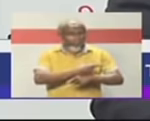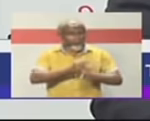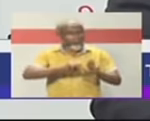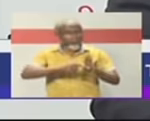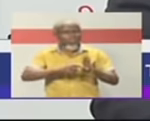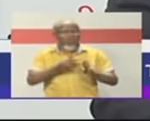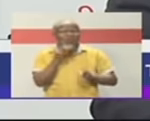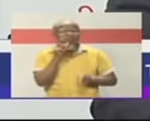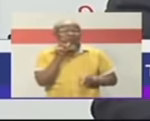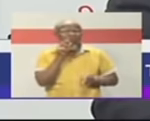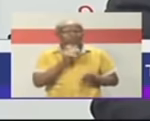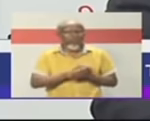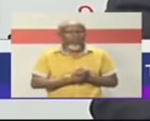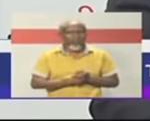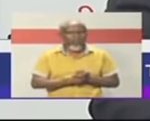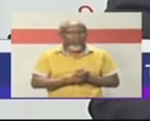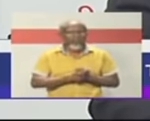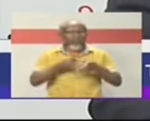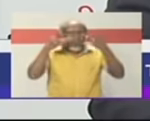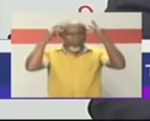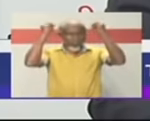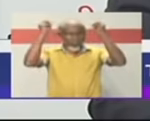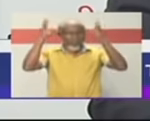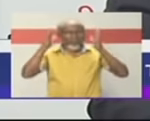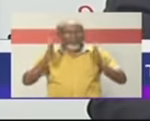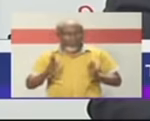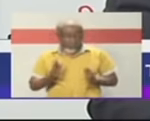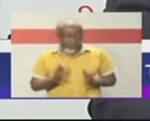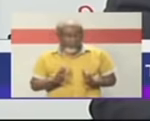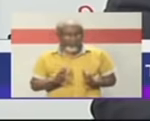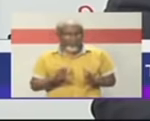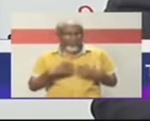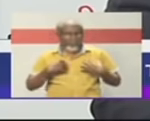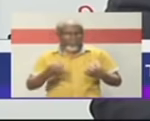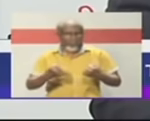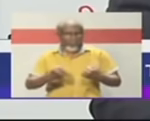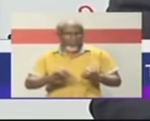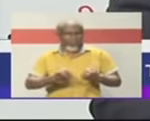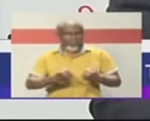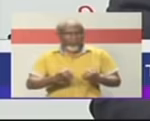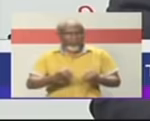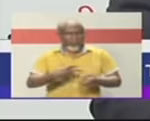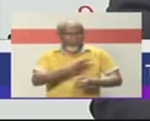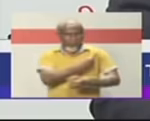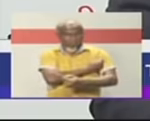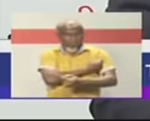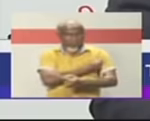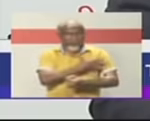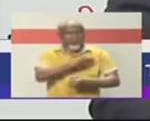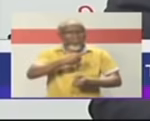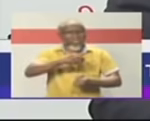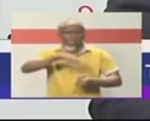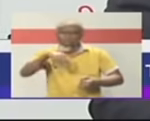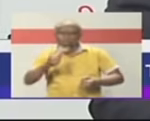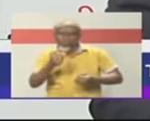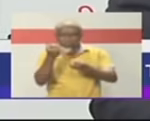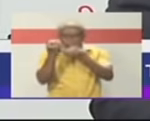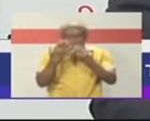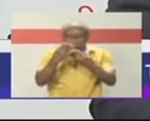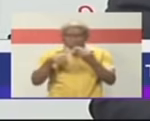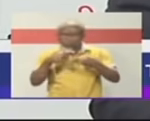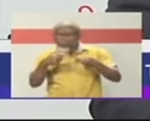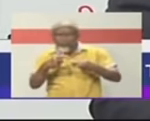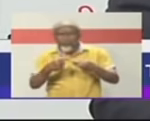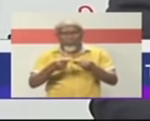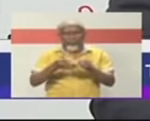Honourable Minister, who will update us on the vaccination figures and other issues surrounding our national COVID-19